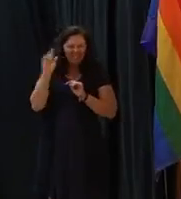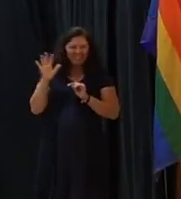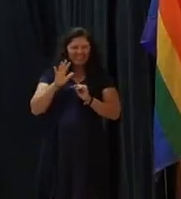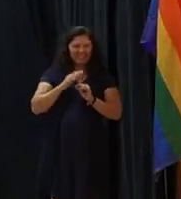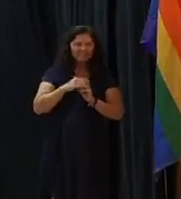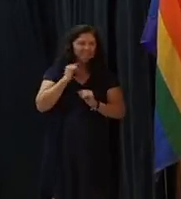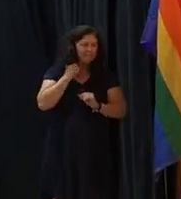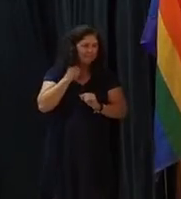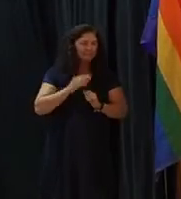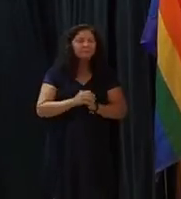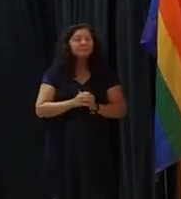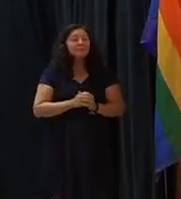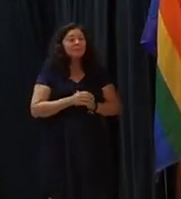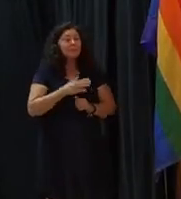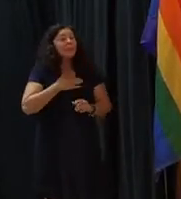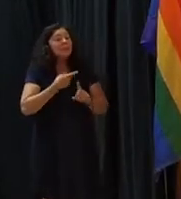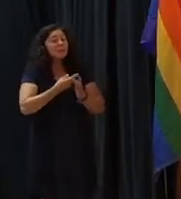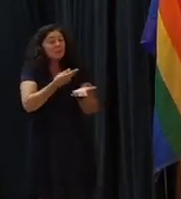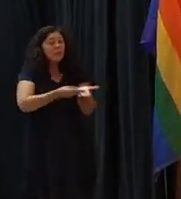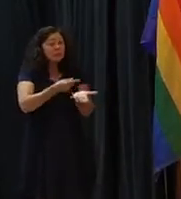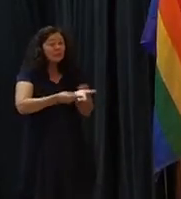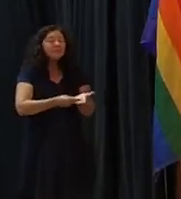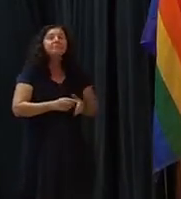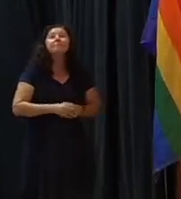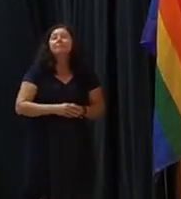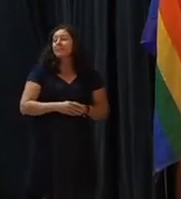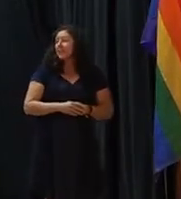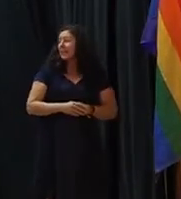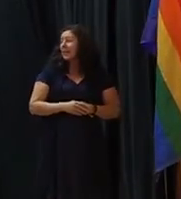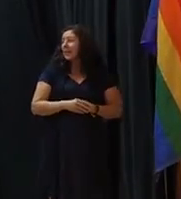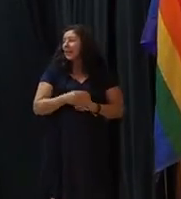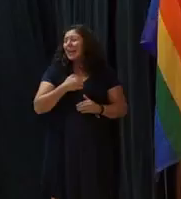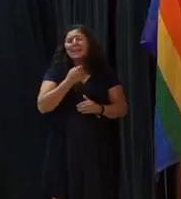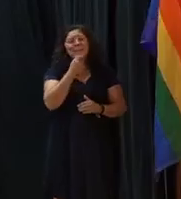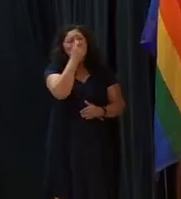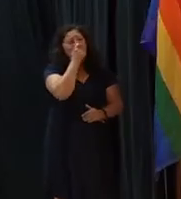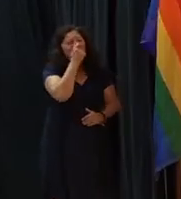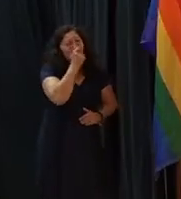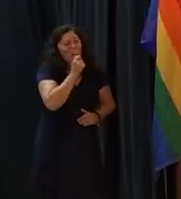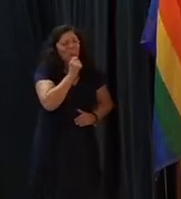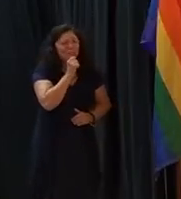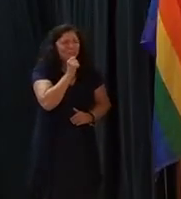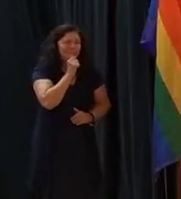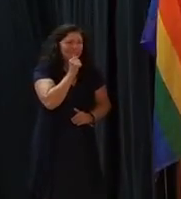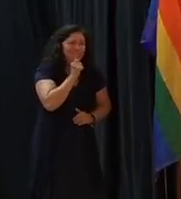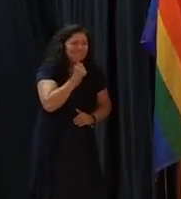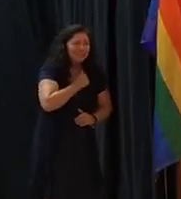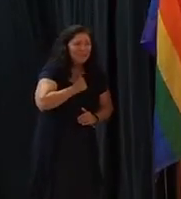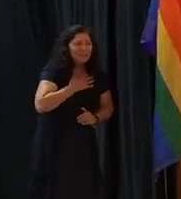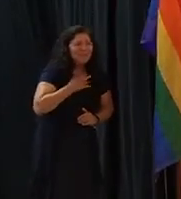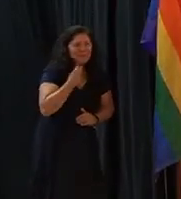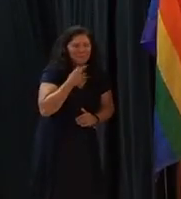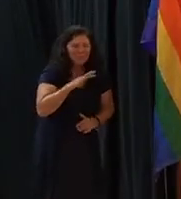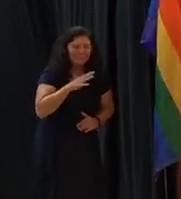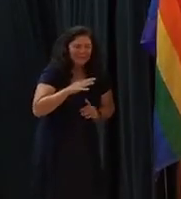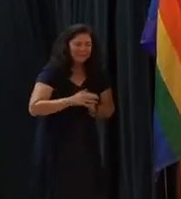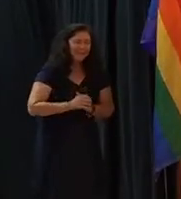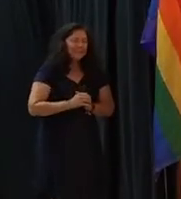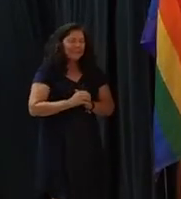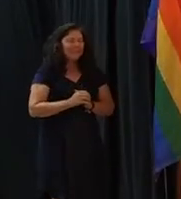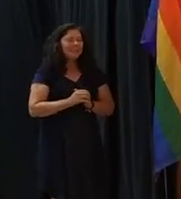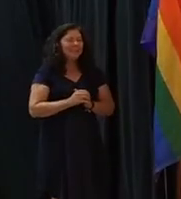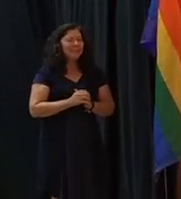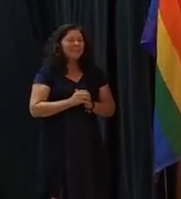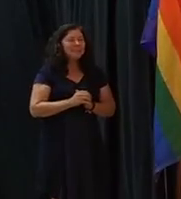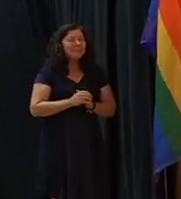Yeah, Leticia from Uganda, gay. But I have a little bit of cold, so don't mind about my voice. I